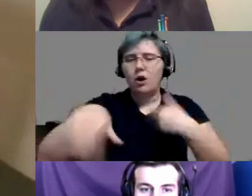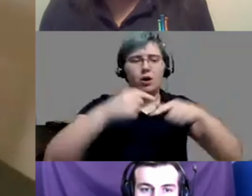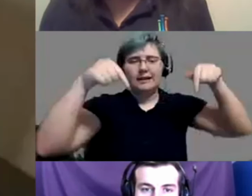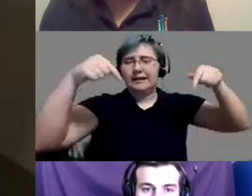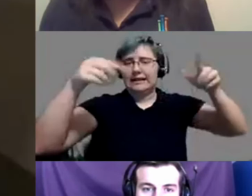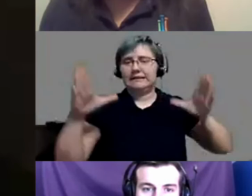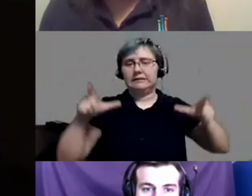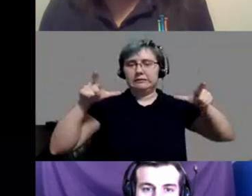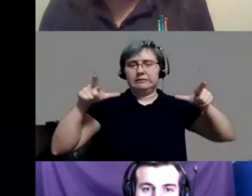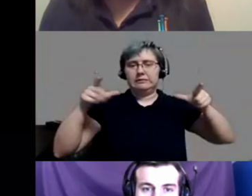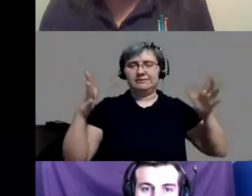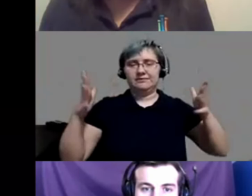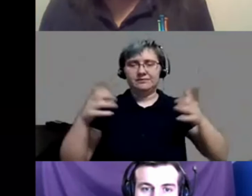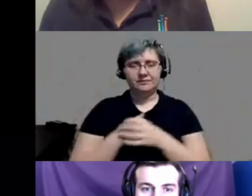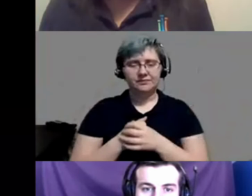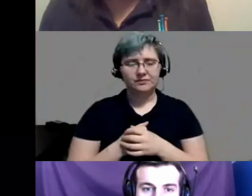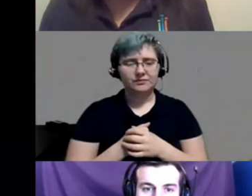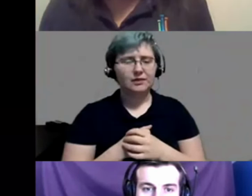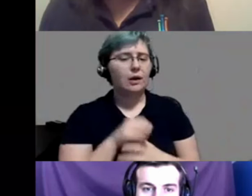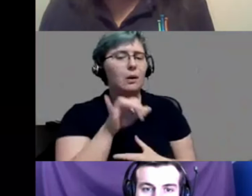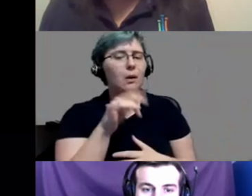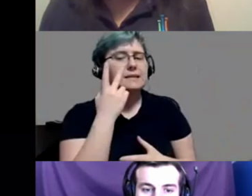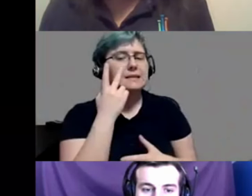that would help.